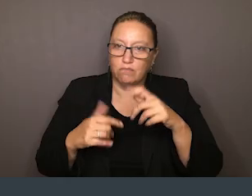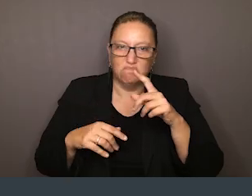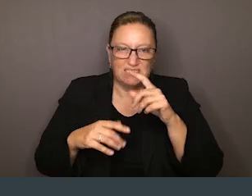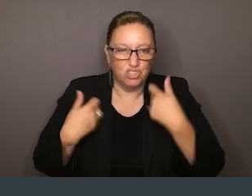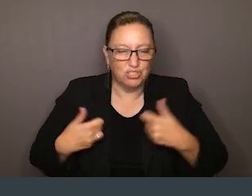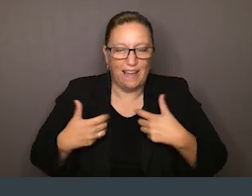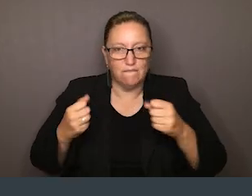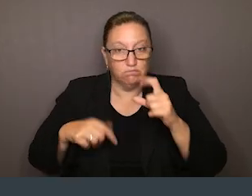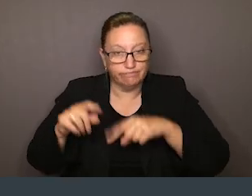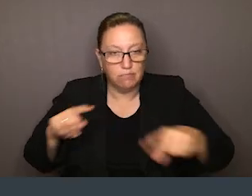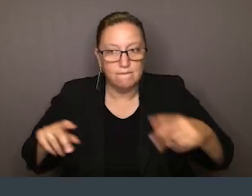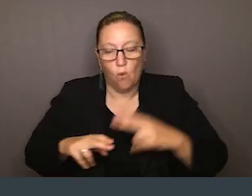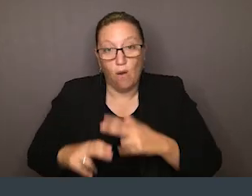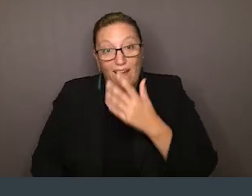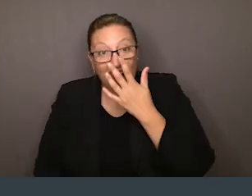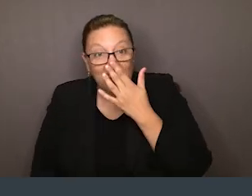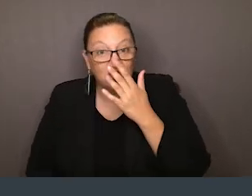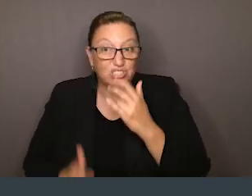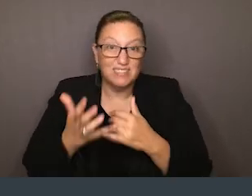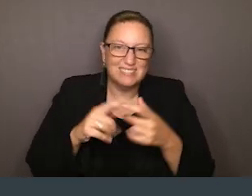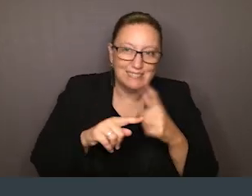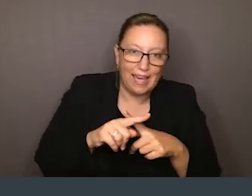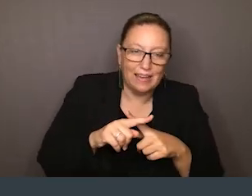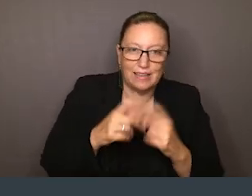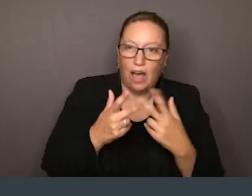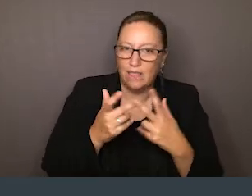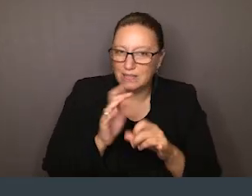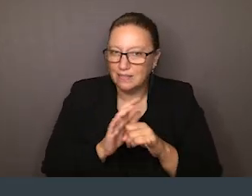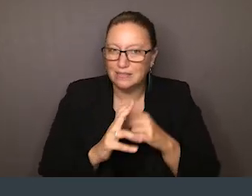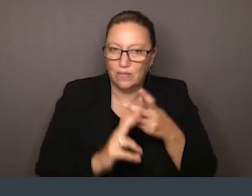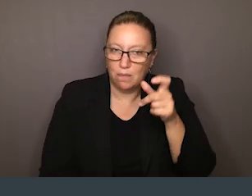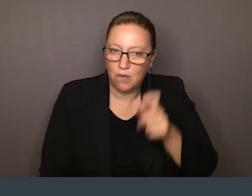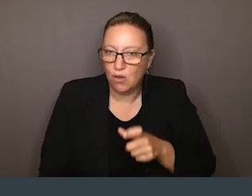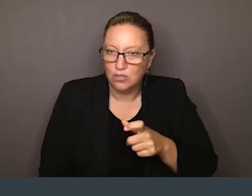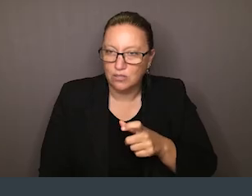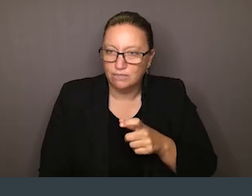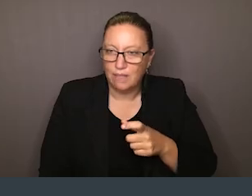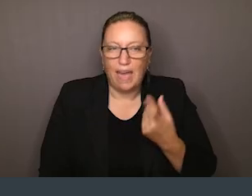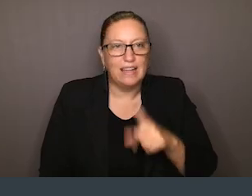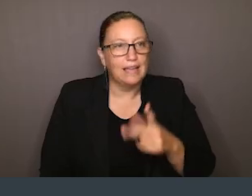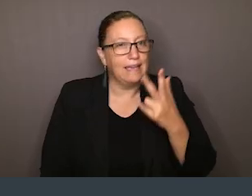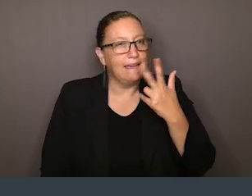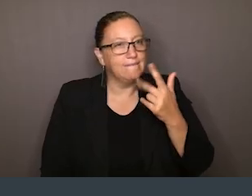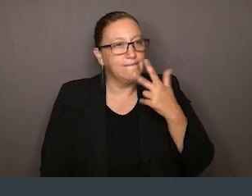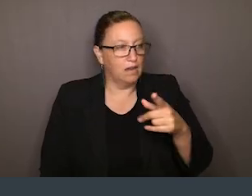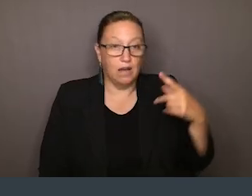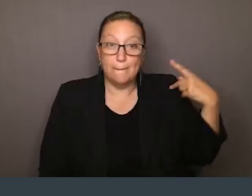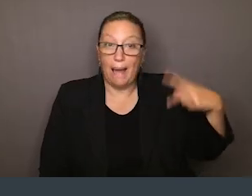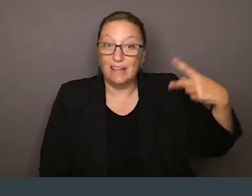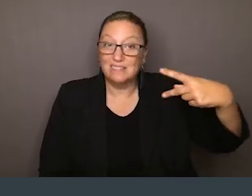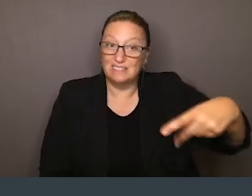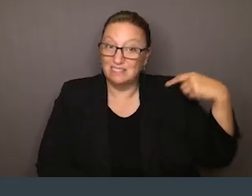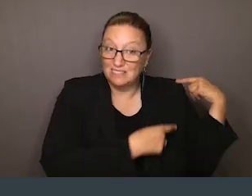varied by things like age and sex and other situations for the person, and whether or not the patterns of prevalence